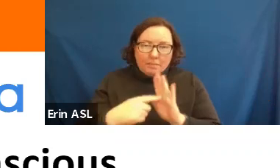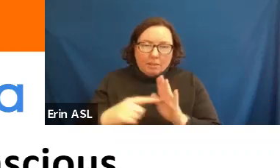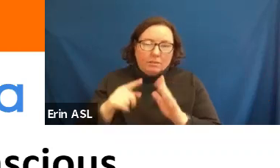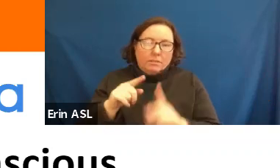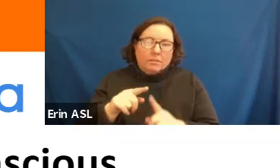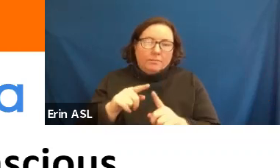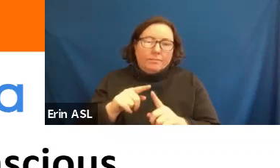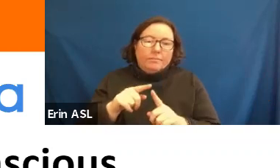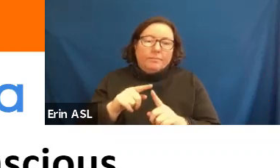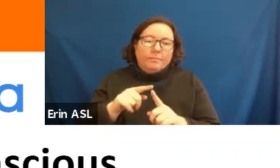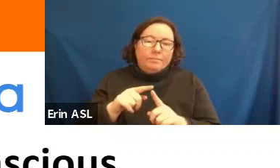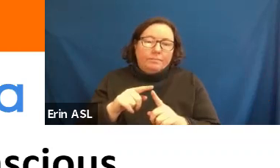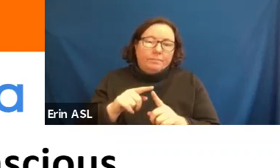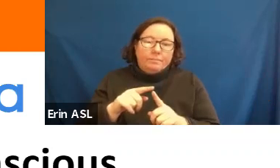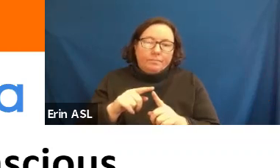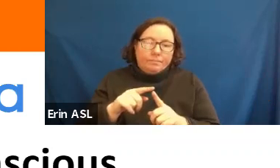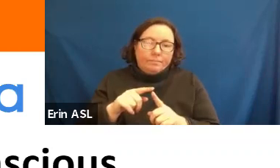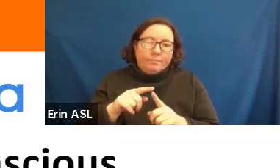criteria could include